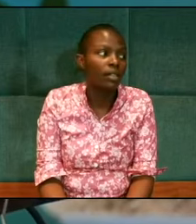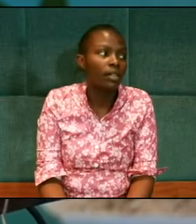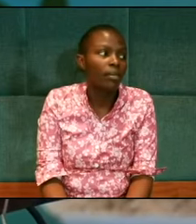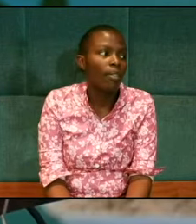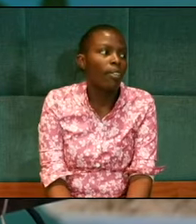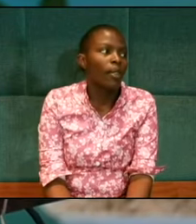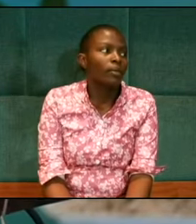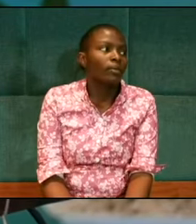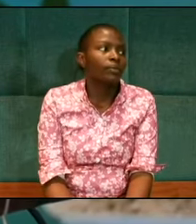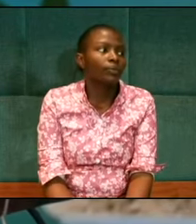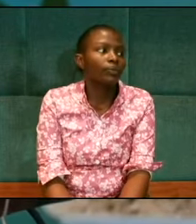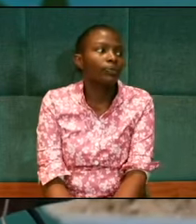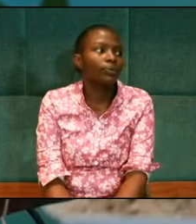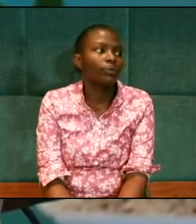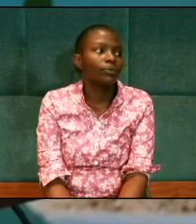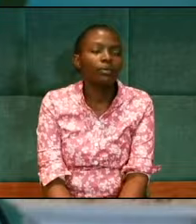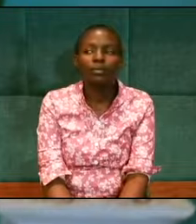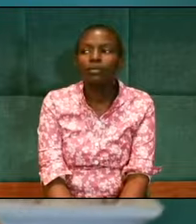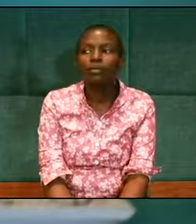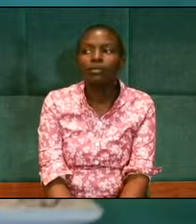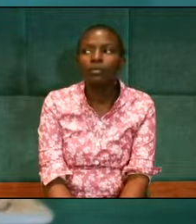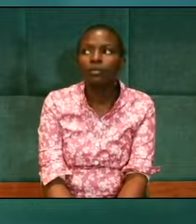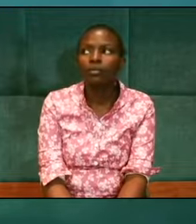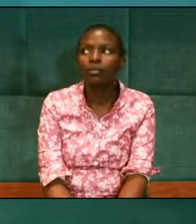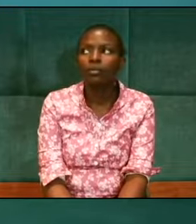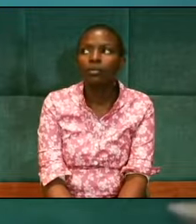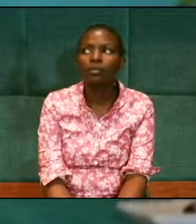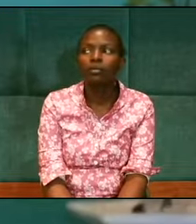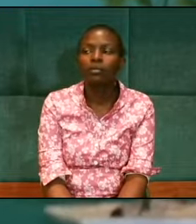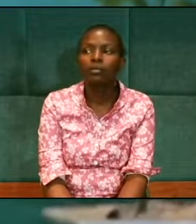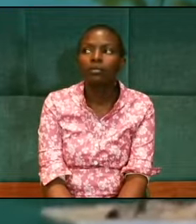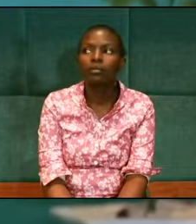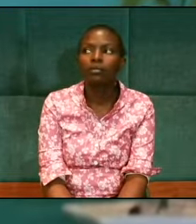All right, for the sake of time, watch. This was the scripture text we read.